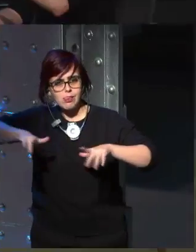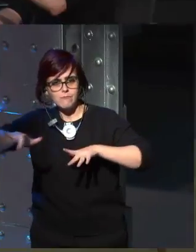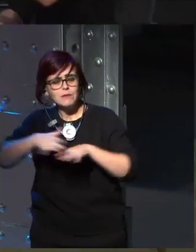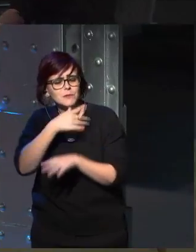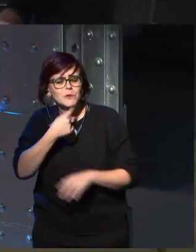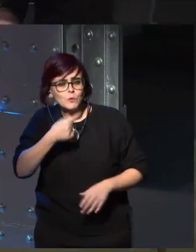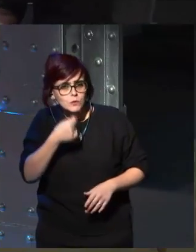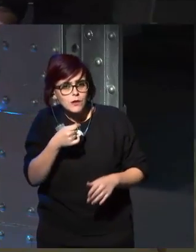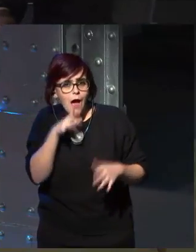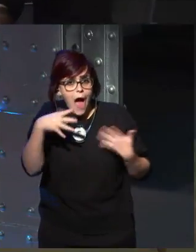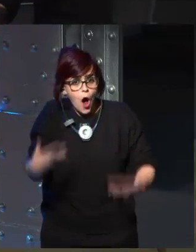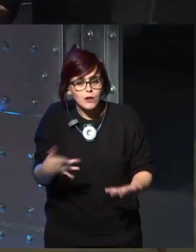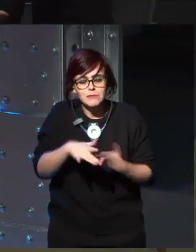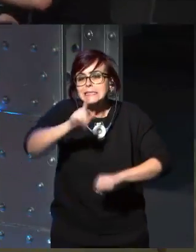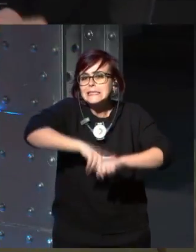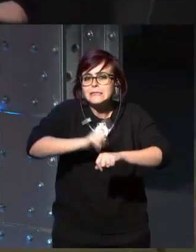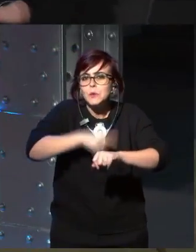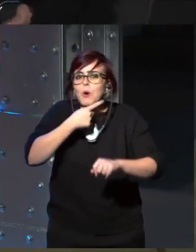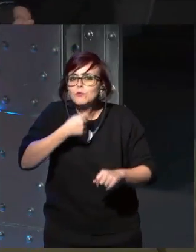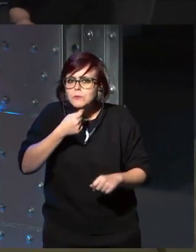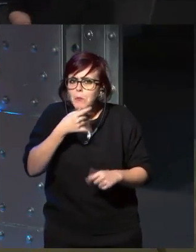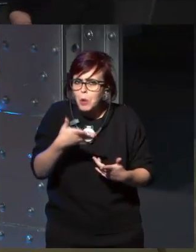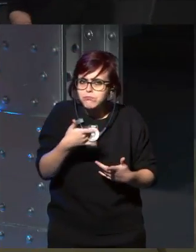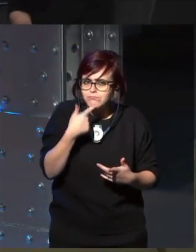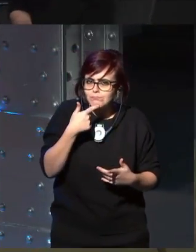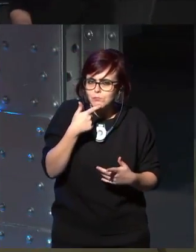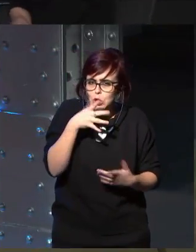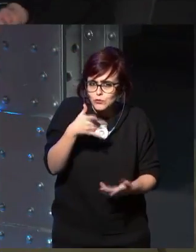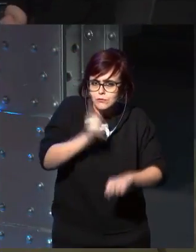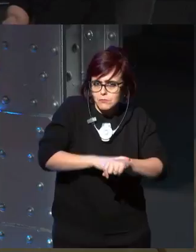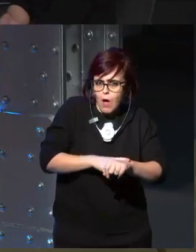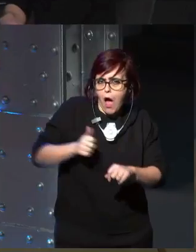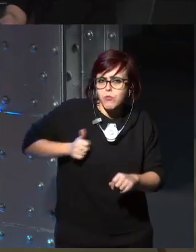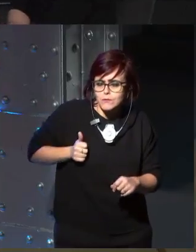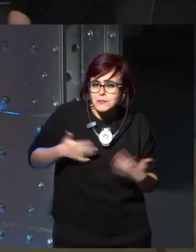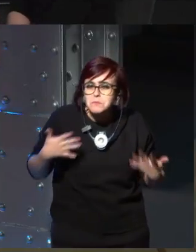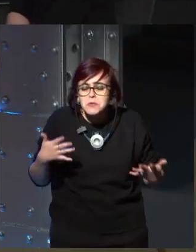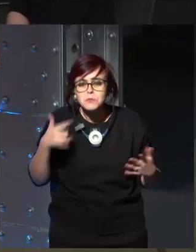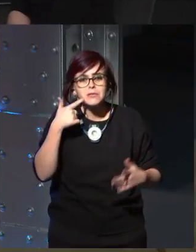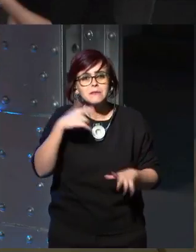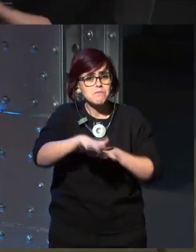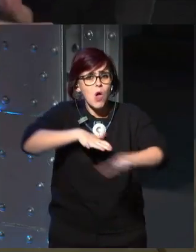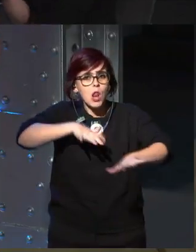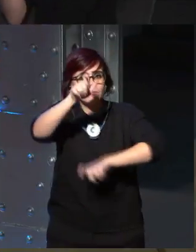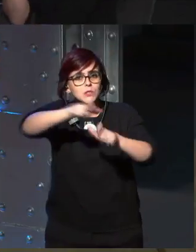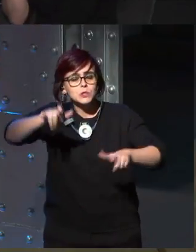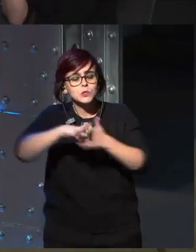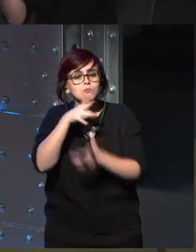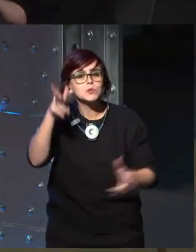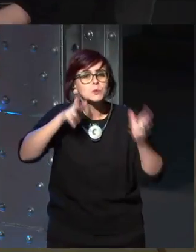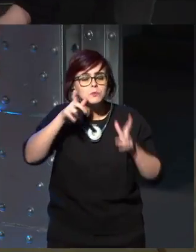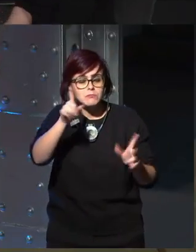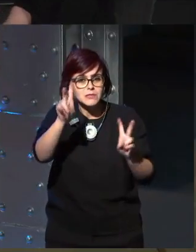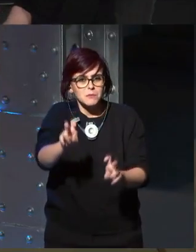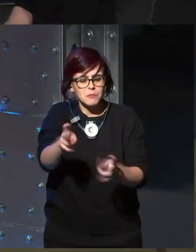with musicians, and I like to do things like that with musicians. But most of the people, when